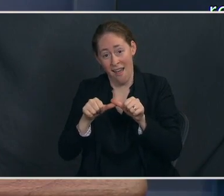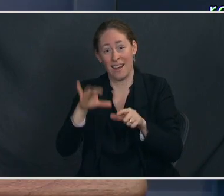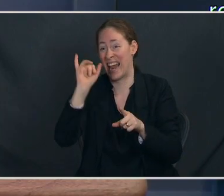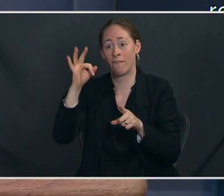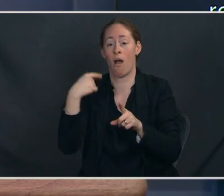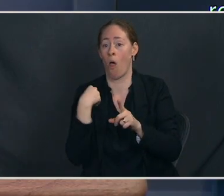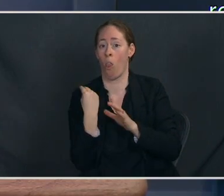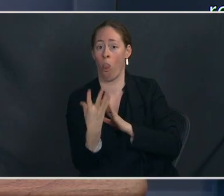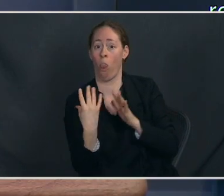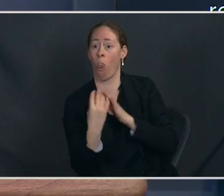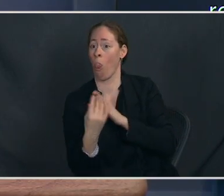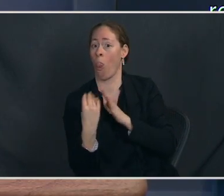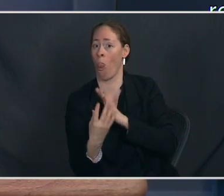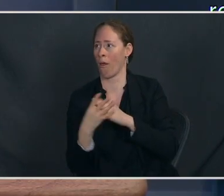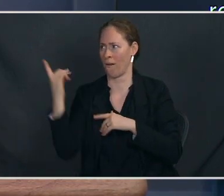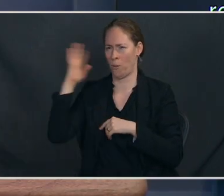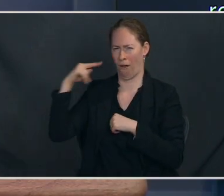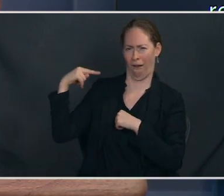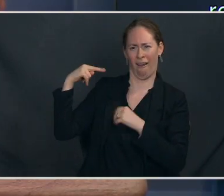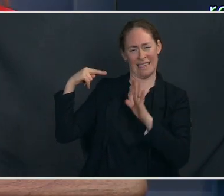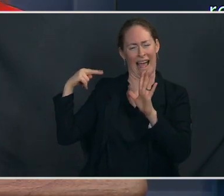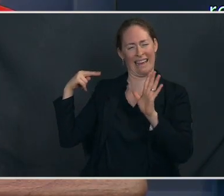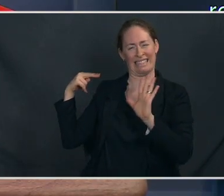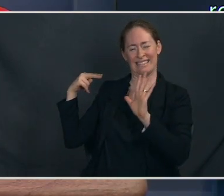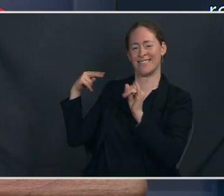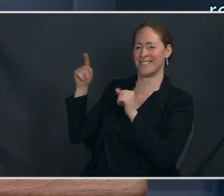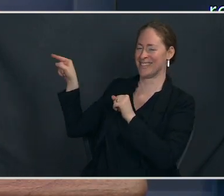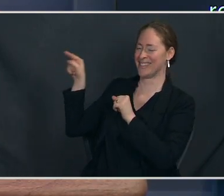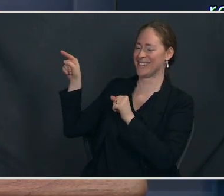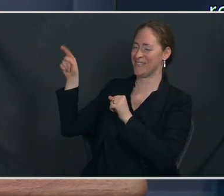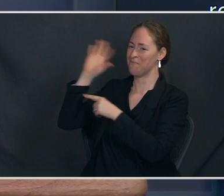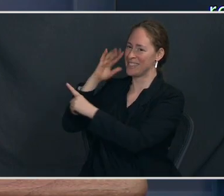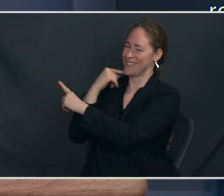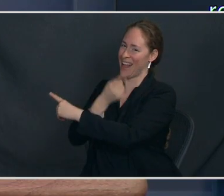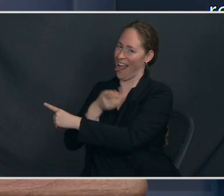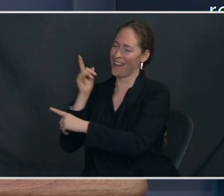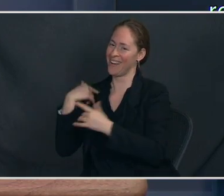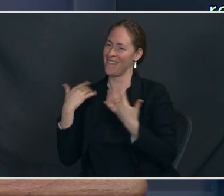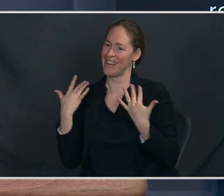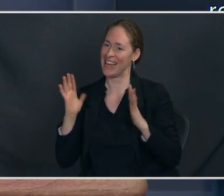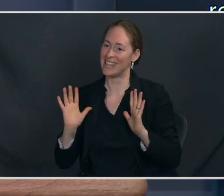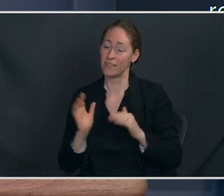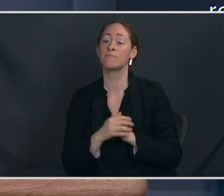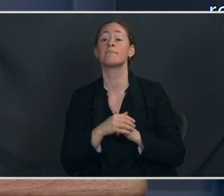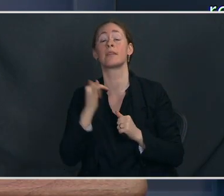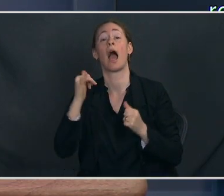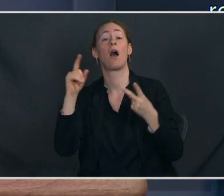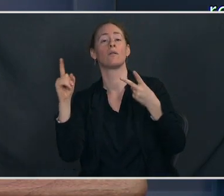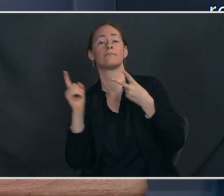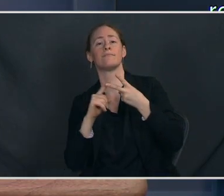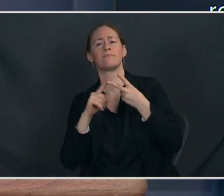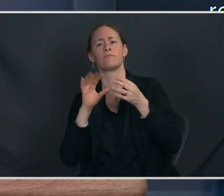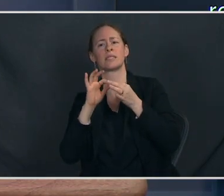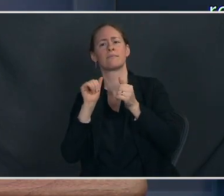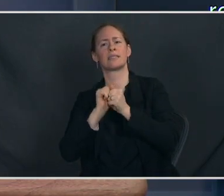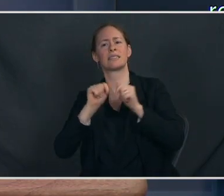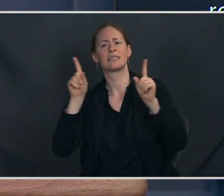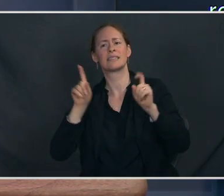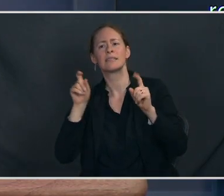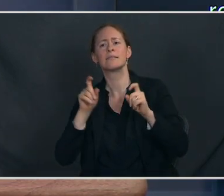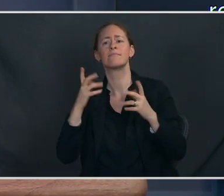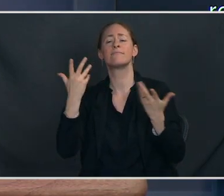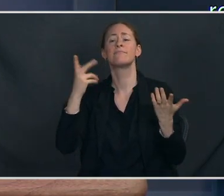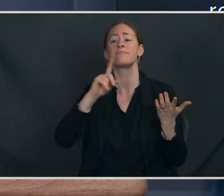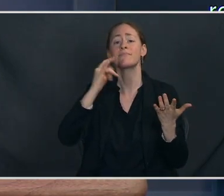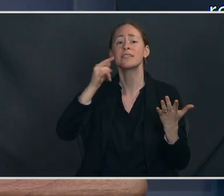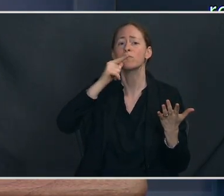happen. On the second question on testing, we're constantly evaluating, of course, our medical and health experts, steps that need to be taken